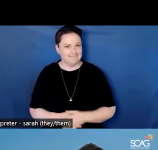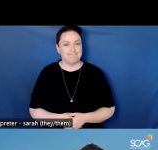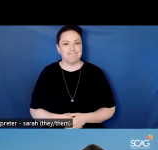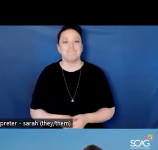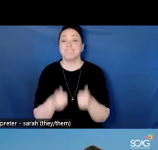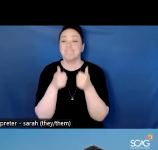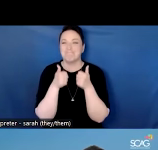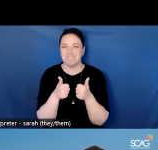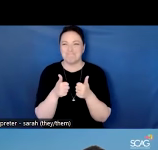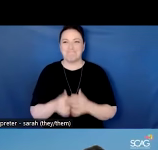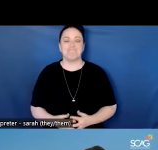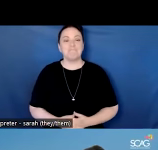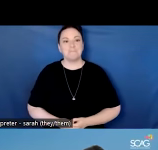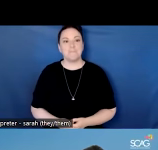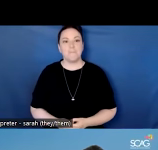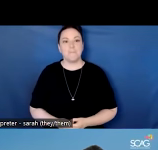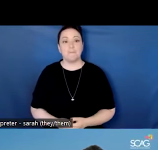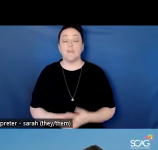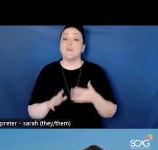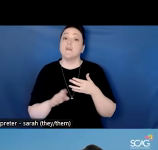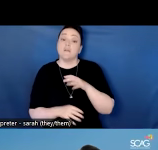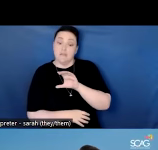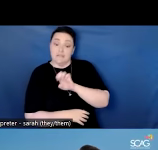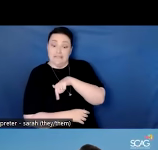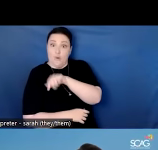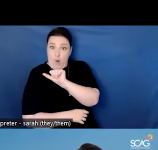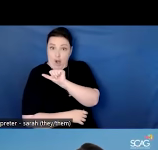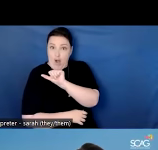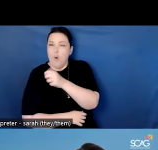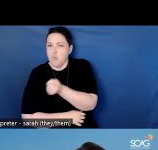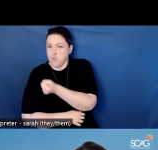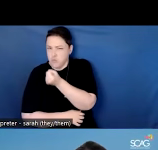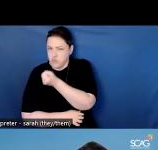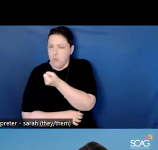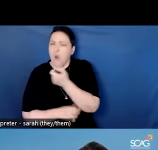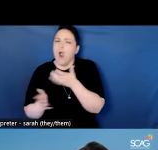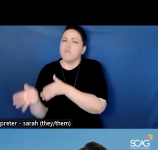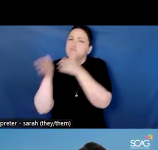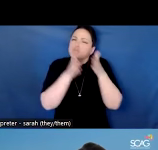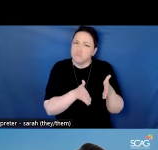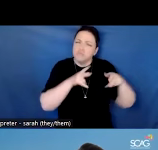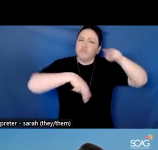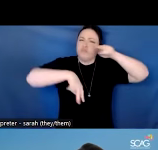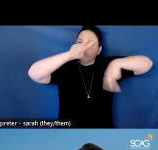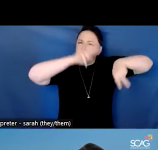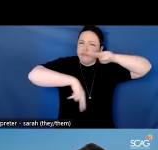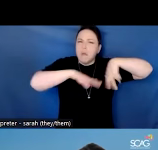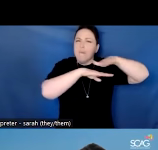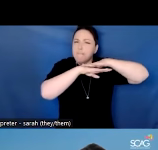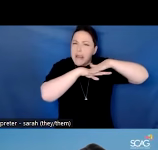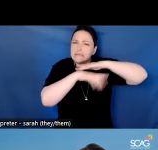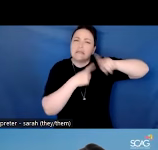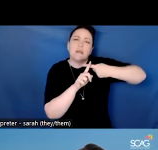Okay. Before talking about CEQA, I'd like to provide a very high level of overview of basics of